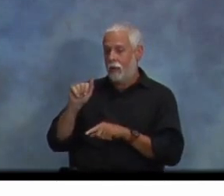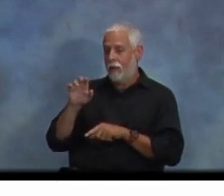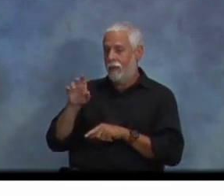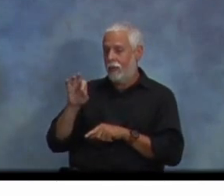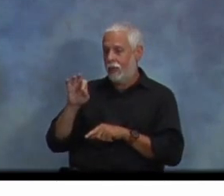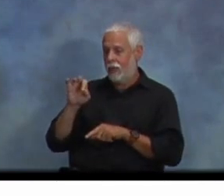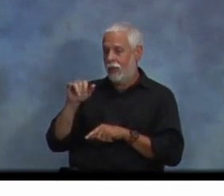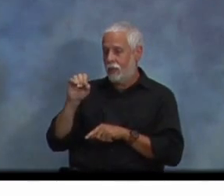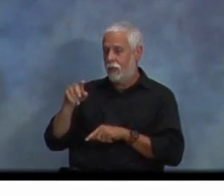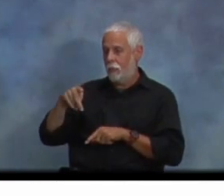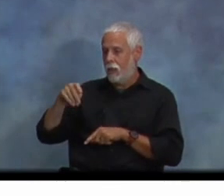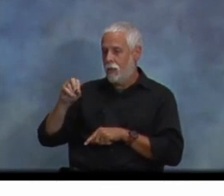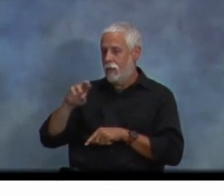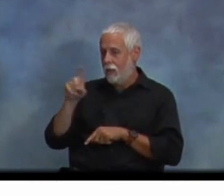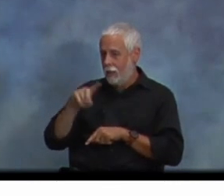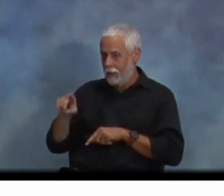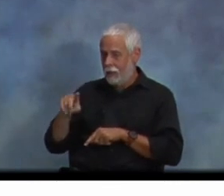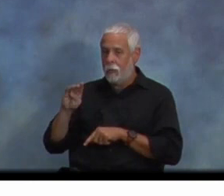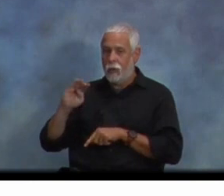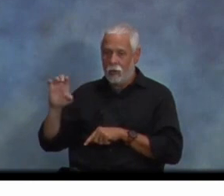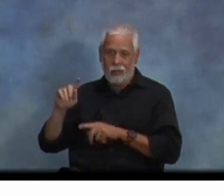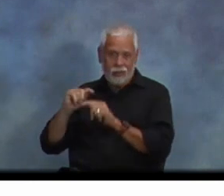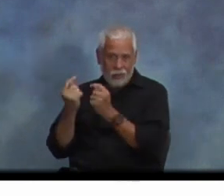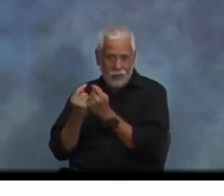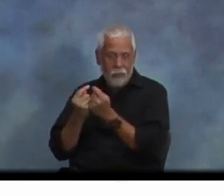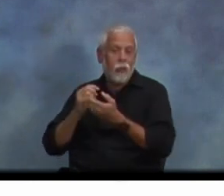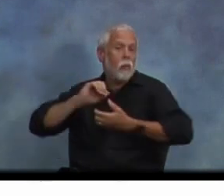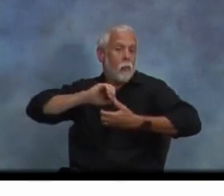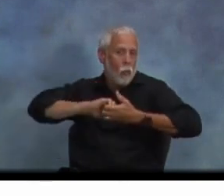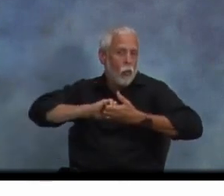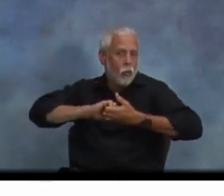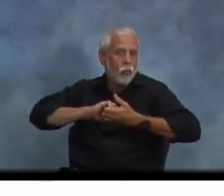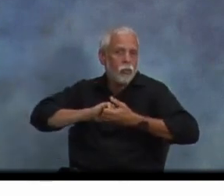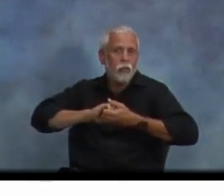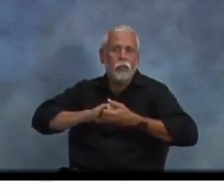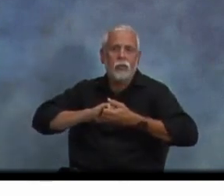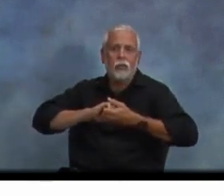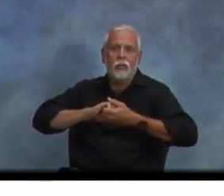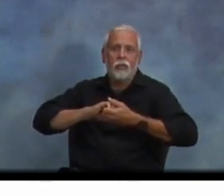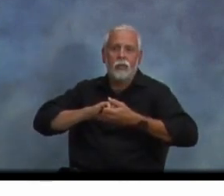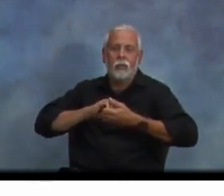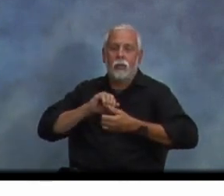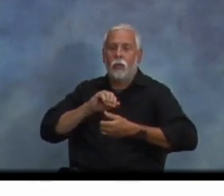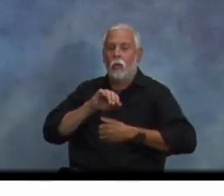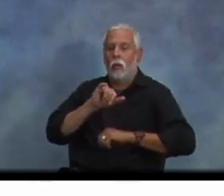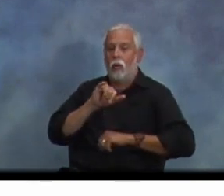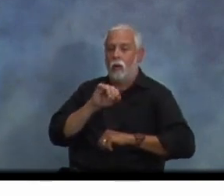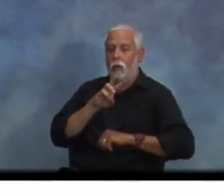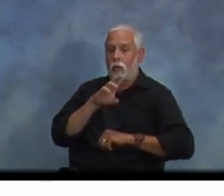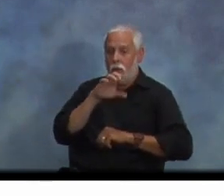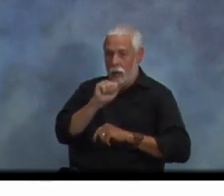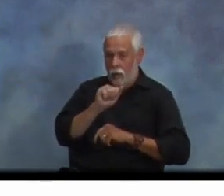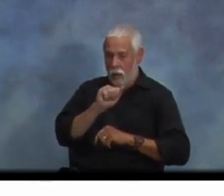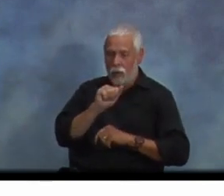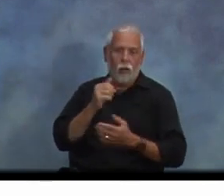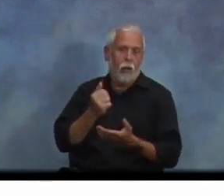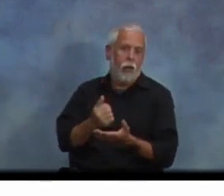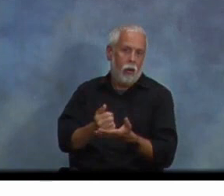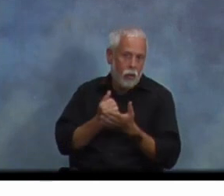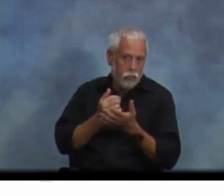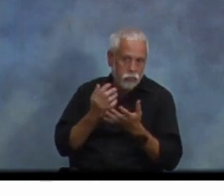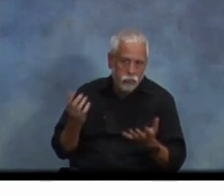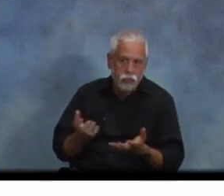Salacio Perez from our Buncombe County team, and our partners at the YWMCA for helping